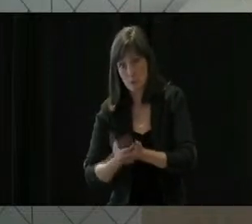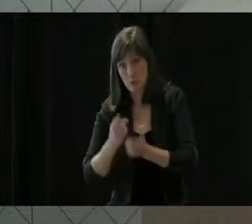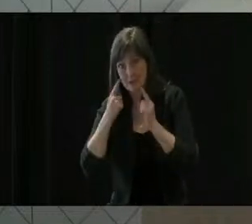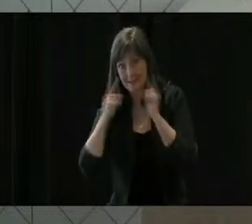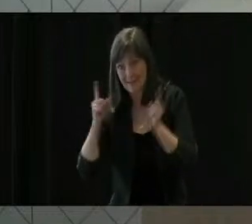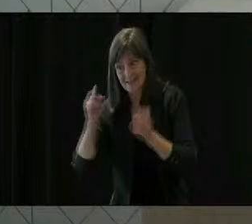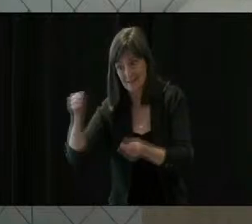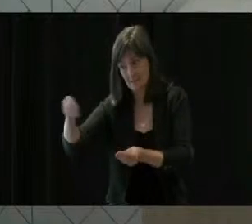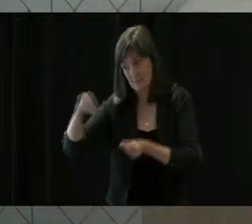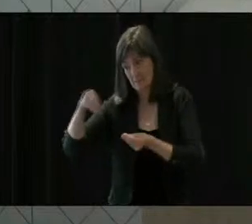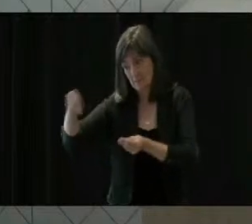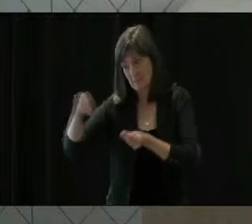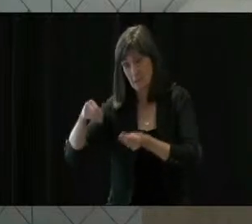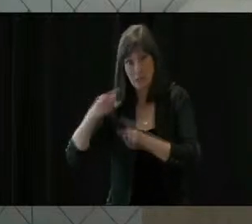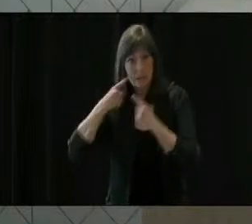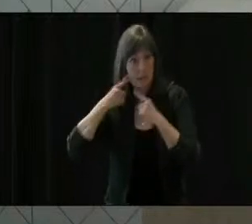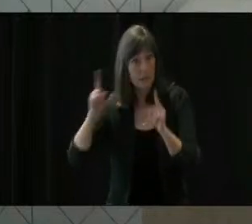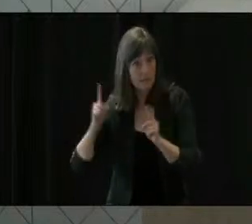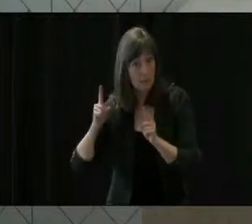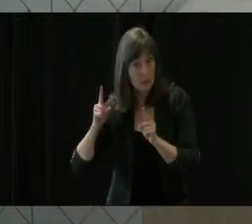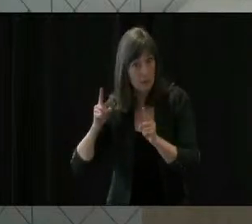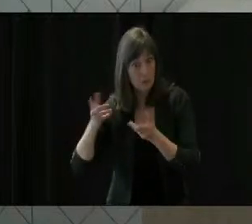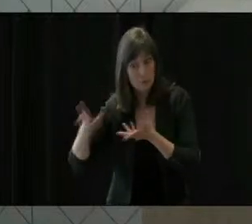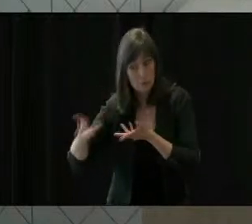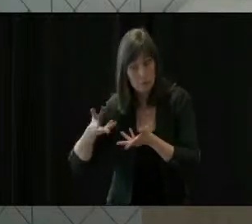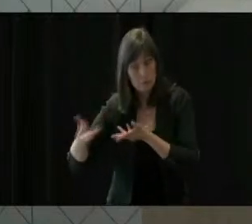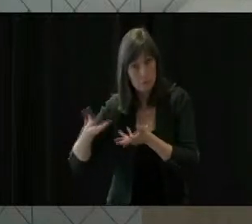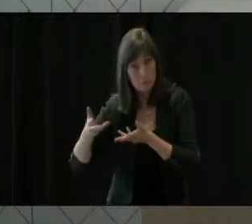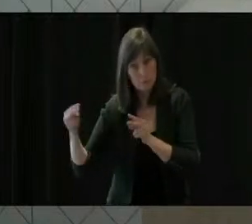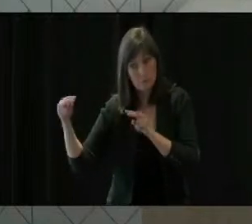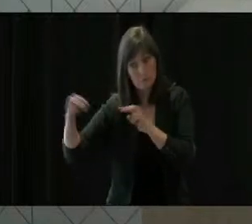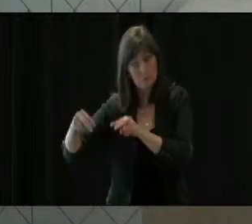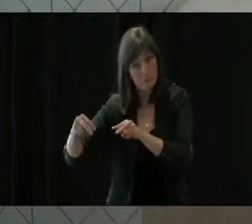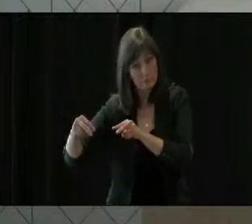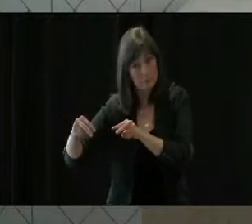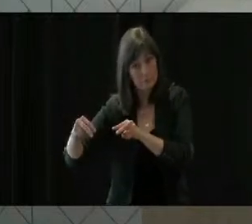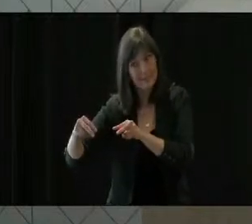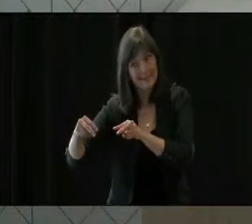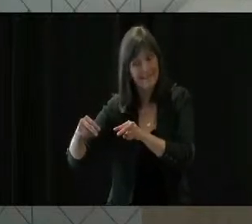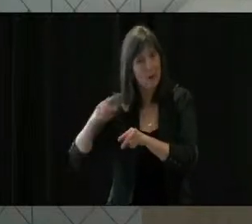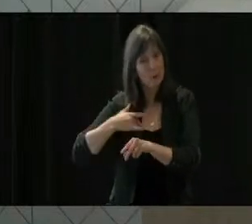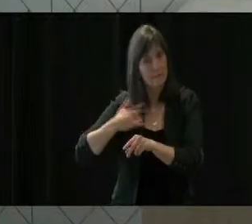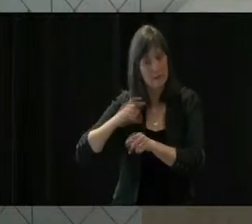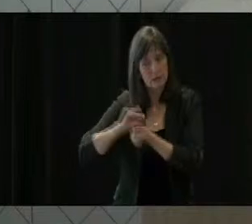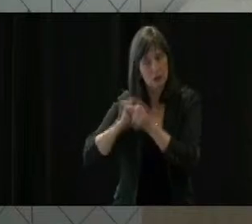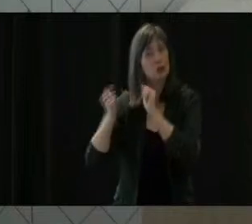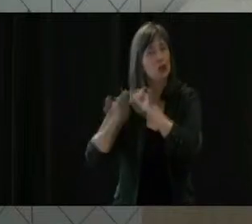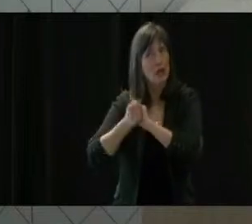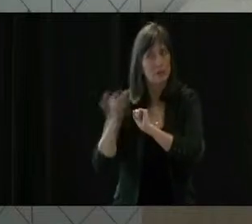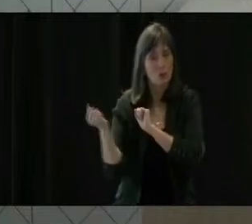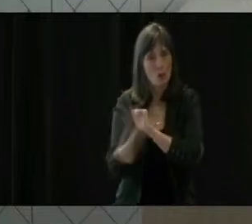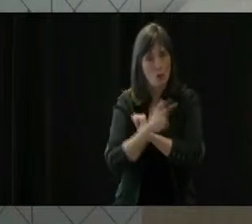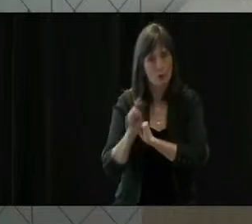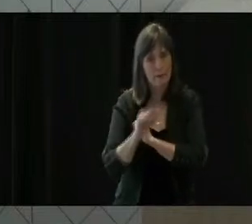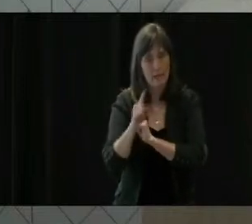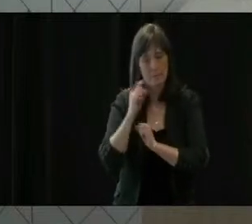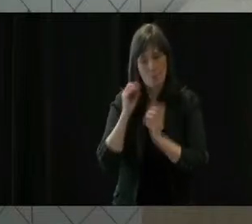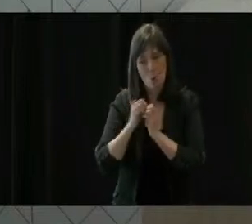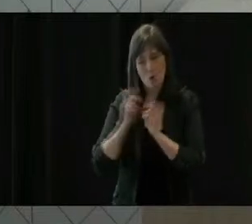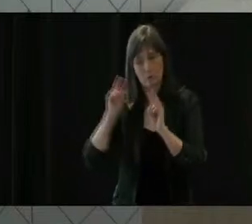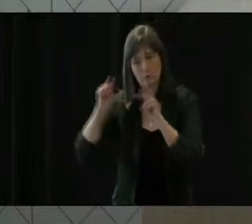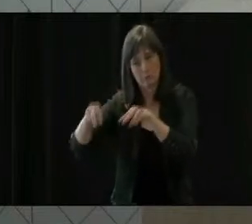encouraging the kind of more rigorous management that we think needs to be a big cultural reset everywhere in the province. So I